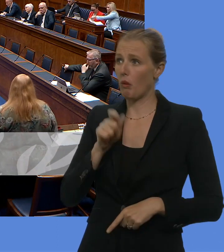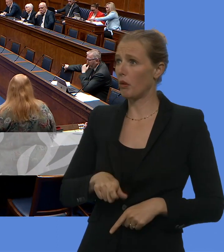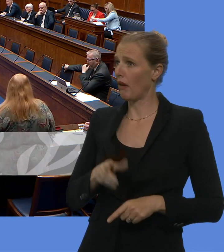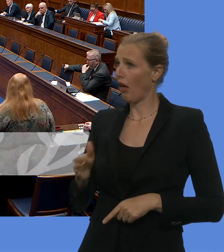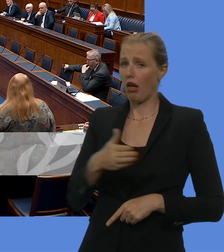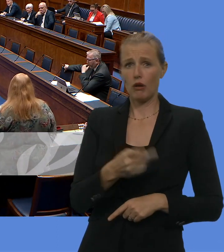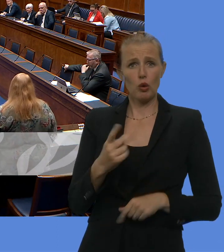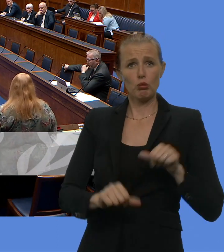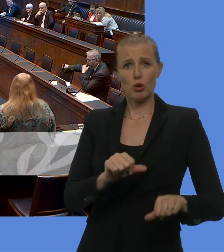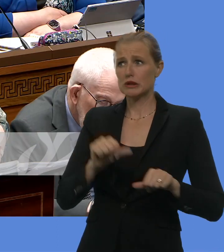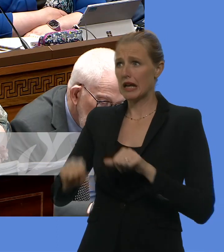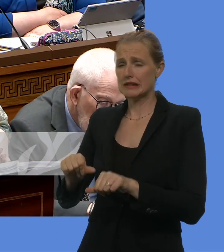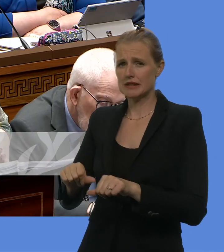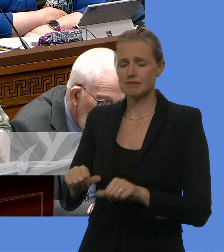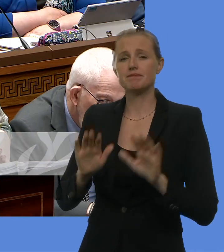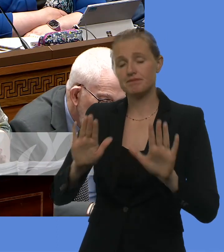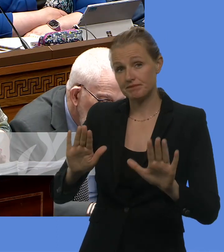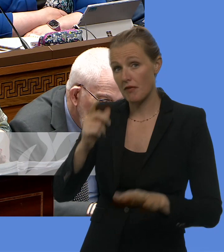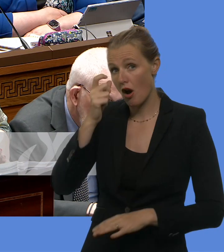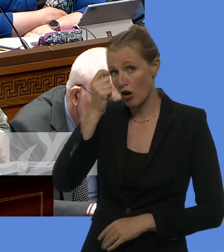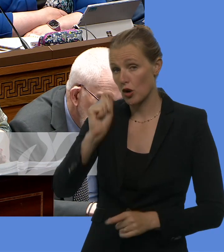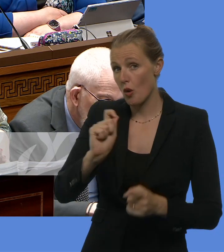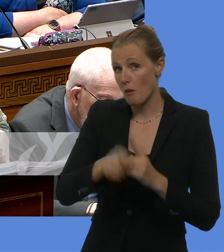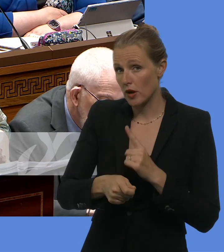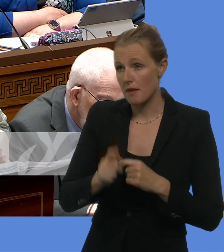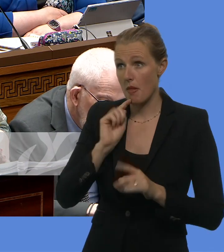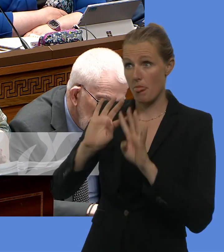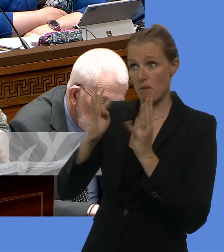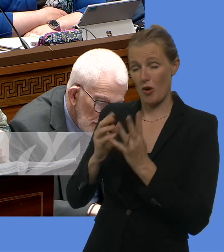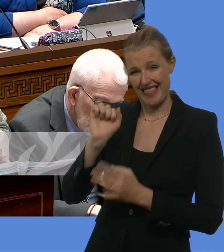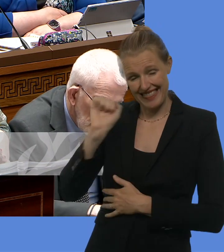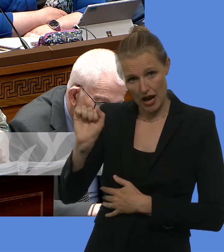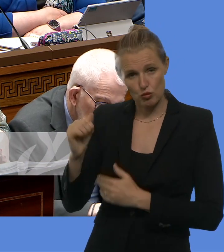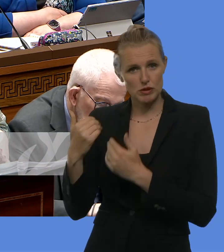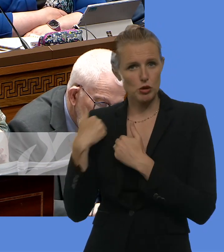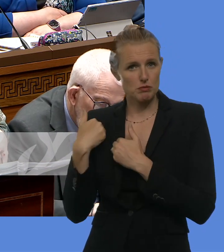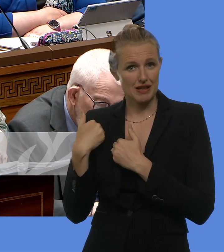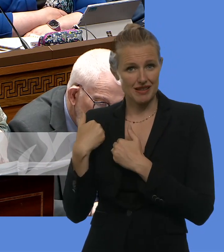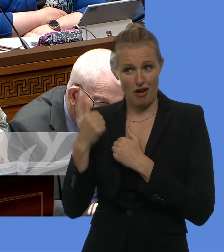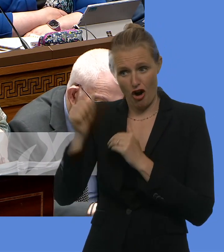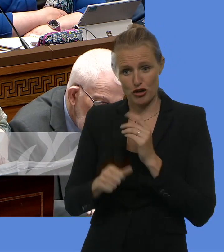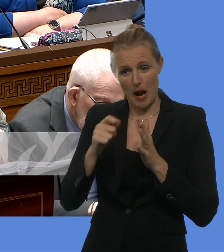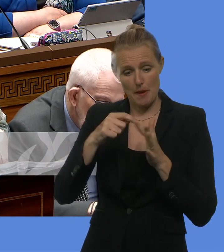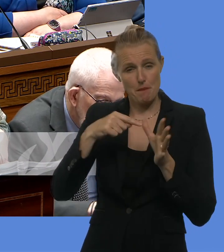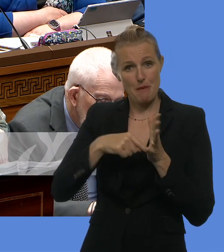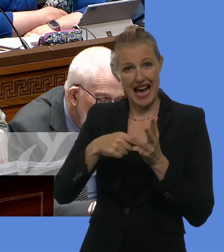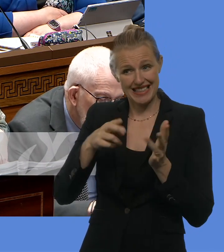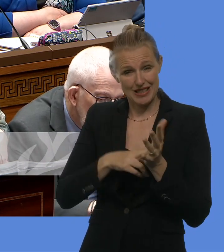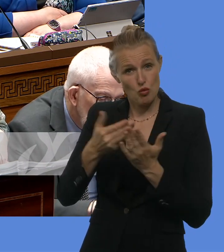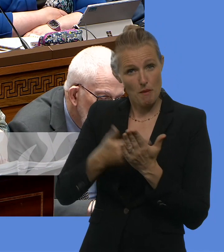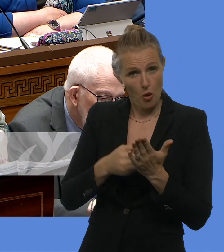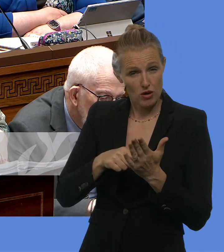I understand the point that's being made, but given the roles and responsibilities of the Board were established by the Patent Report, any change is likely